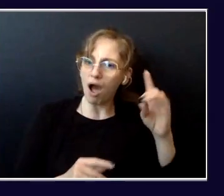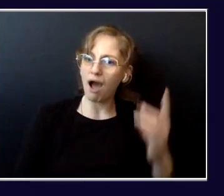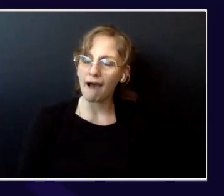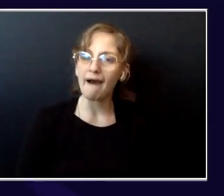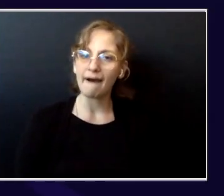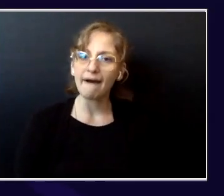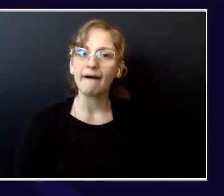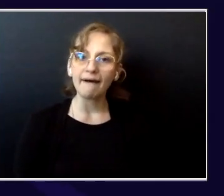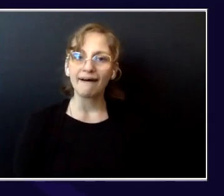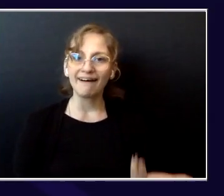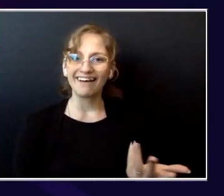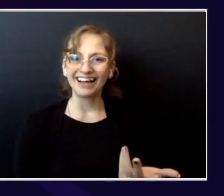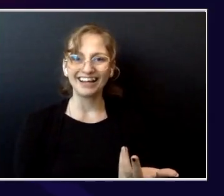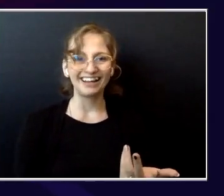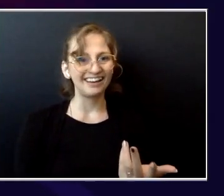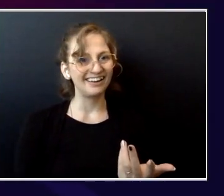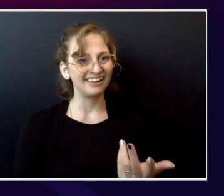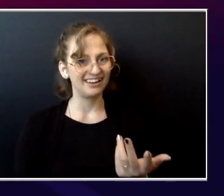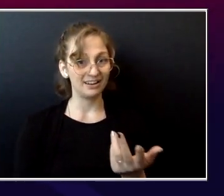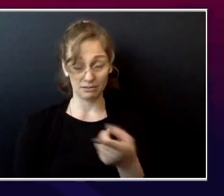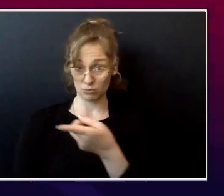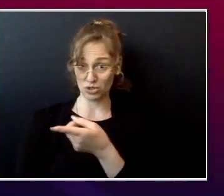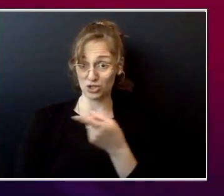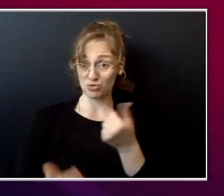is back in action. Is that something you'd try?